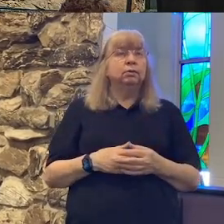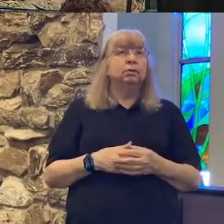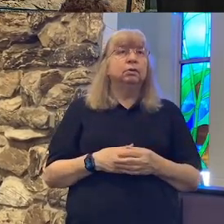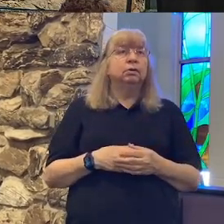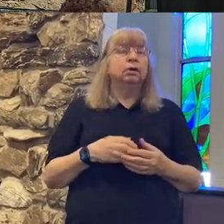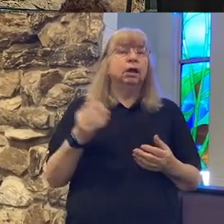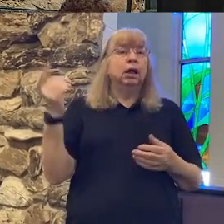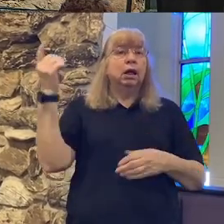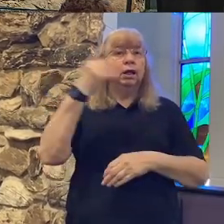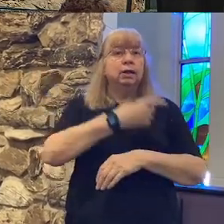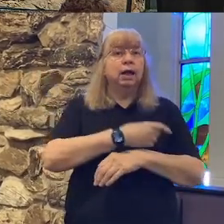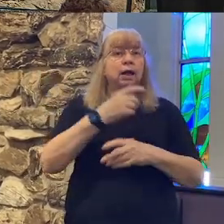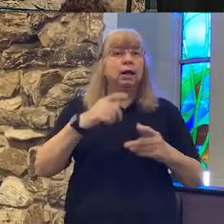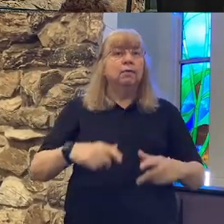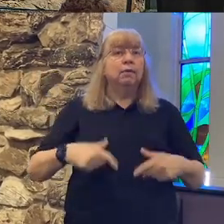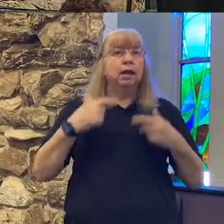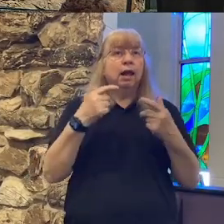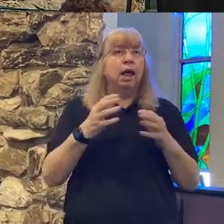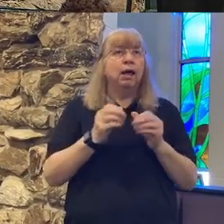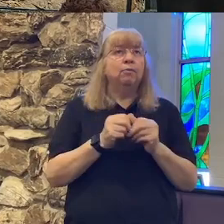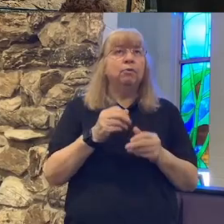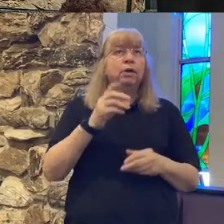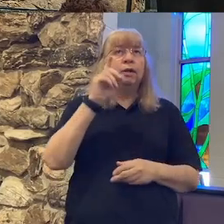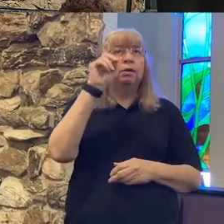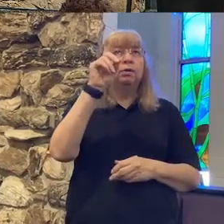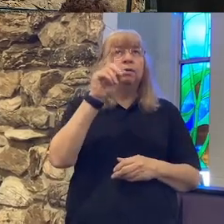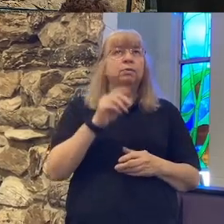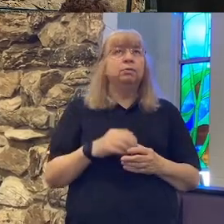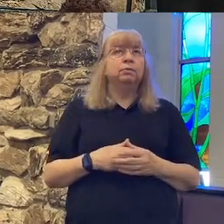a day of a life with you.